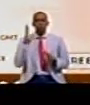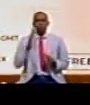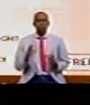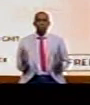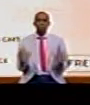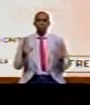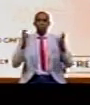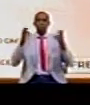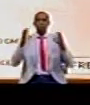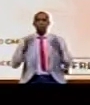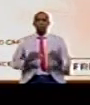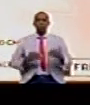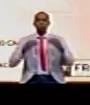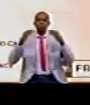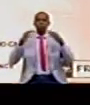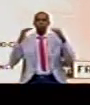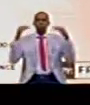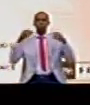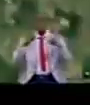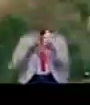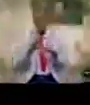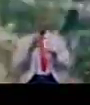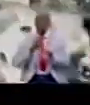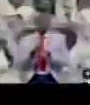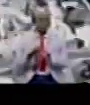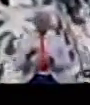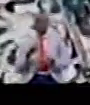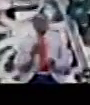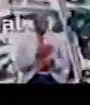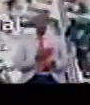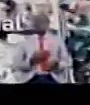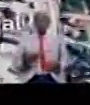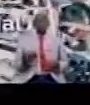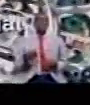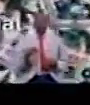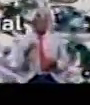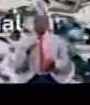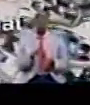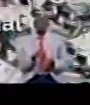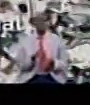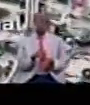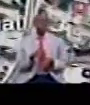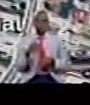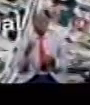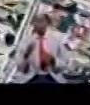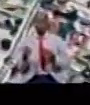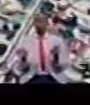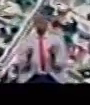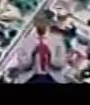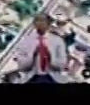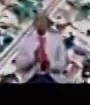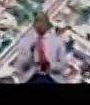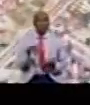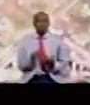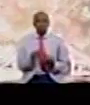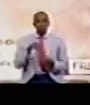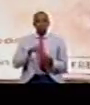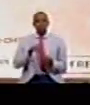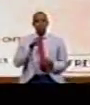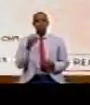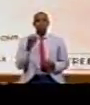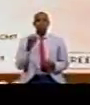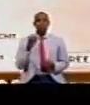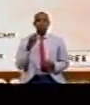those that are deviated from the original purpose. Father, we pray that you bring them back, O Lord, in Jesus'